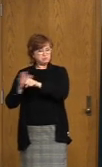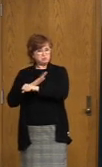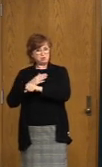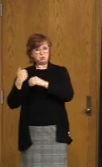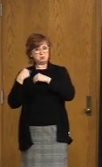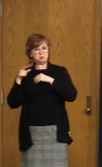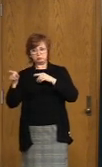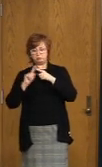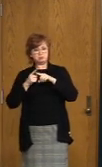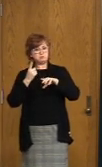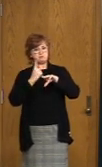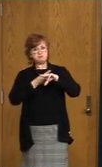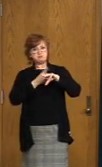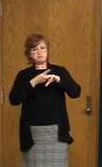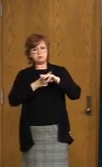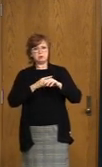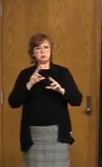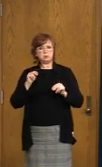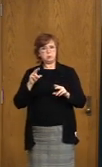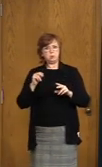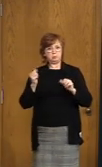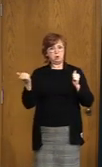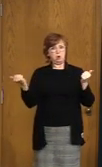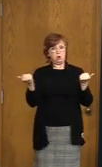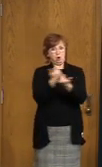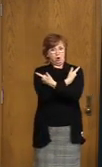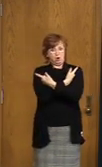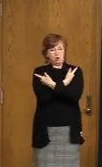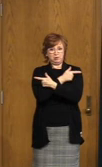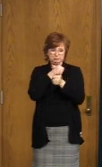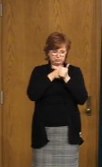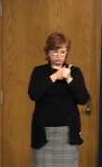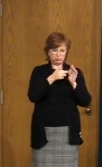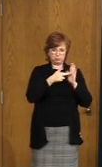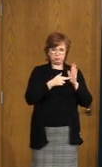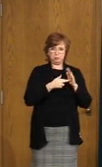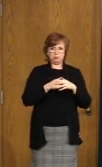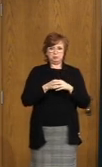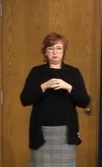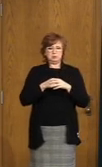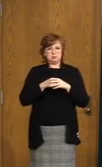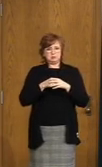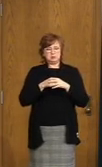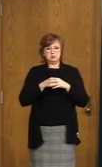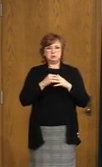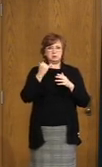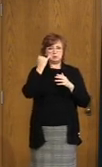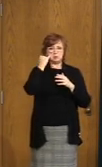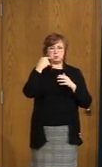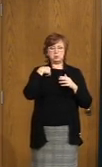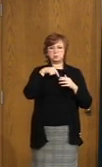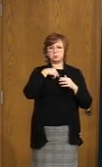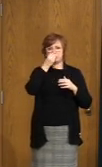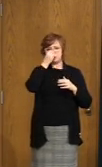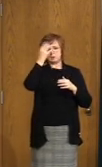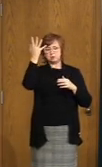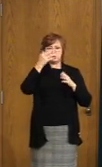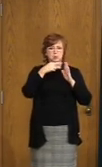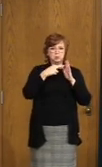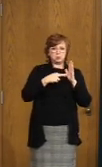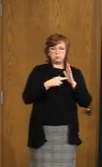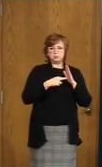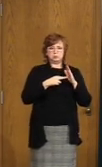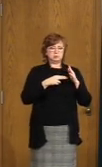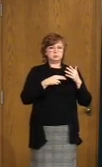retail location, a restaurant or bar, it's up to all of us to comply. And I think when we don't comply, we put our friends, family, the